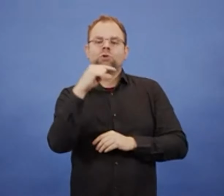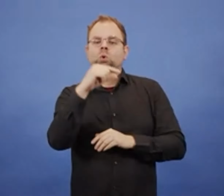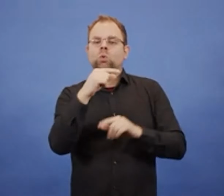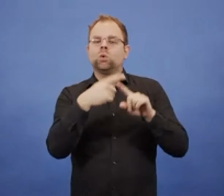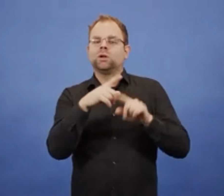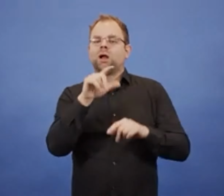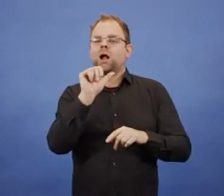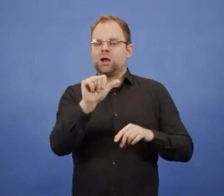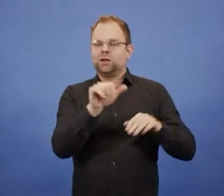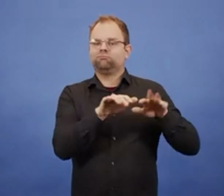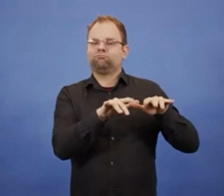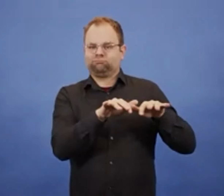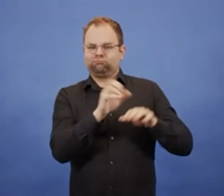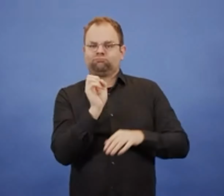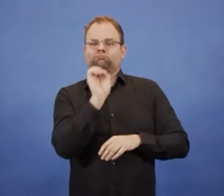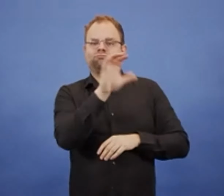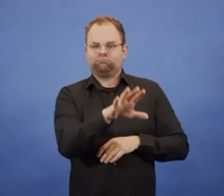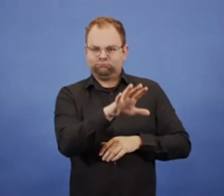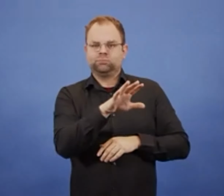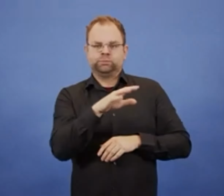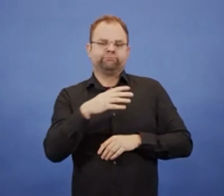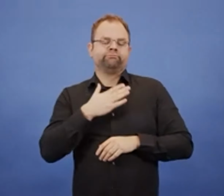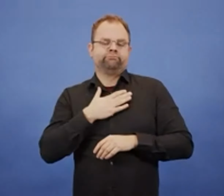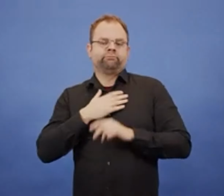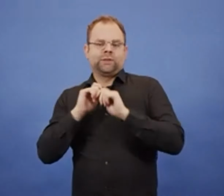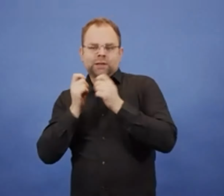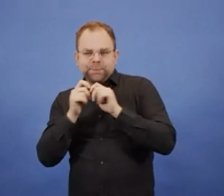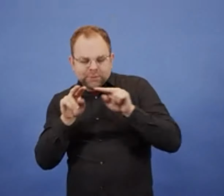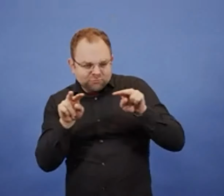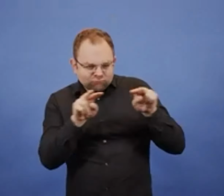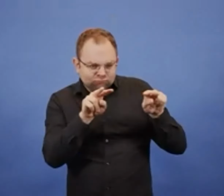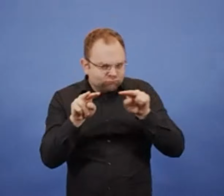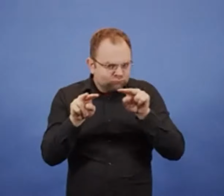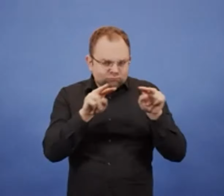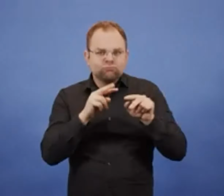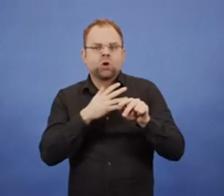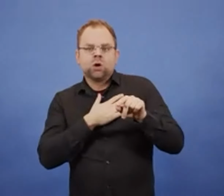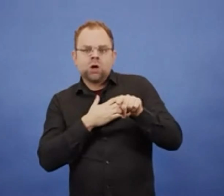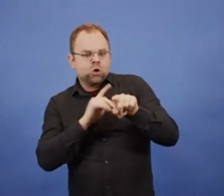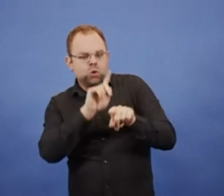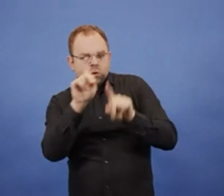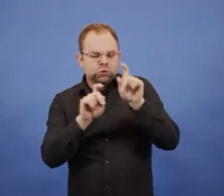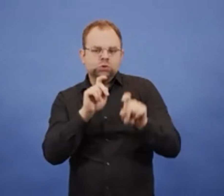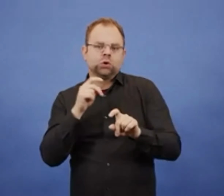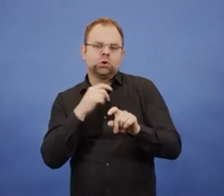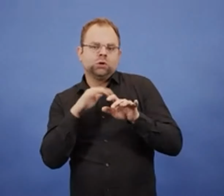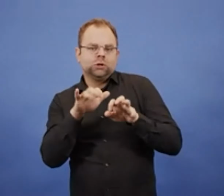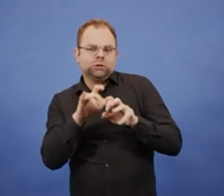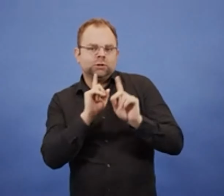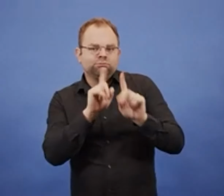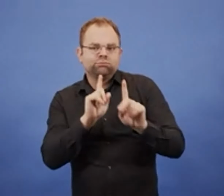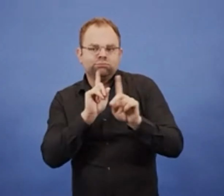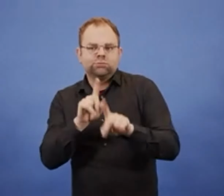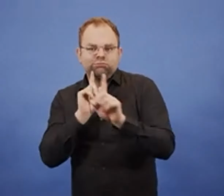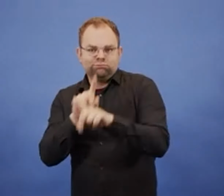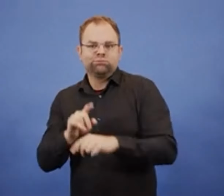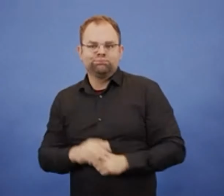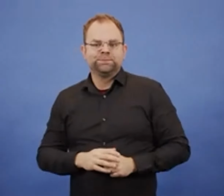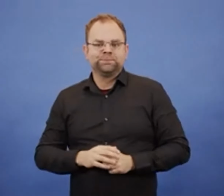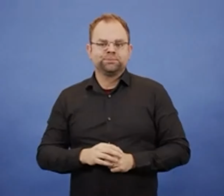to kindly keep to times and keep their cameras if not speaking. We are asking you that you speak slow enough for the interpreters